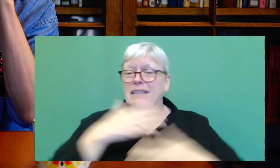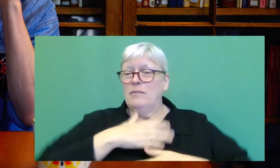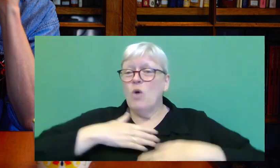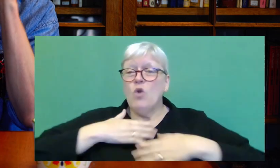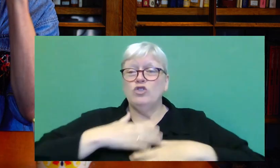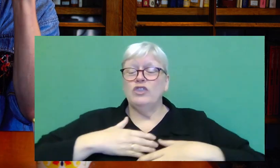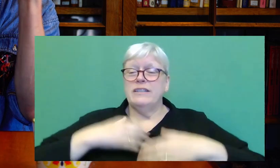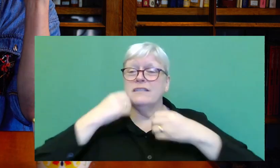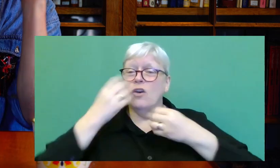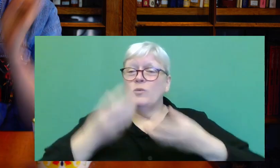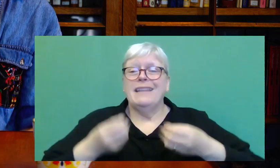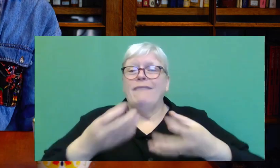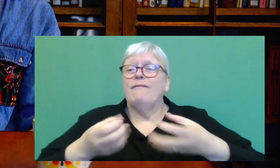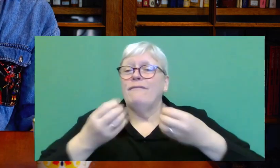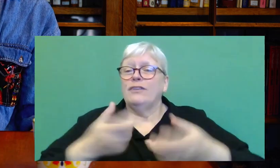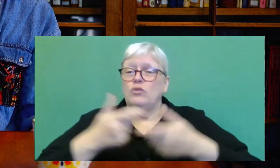much, and